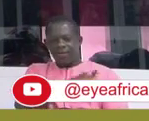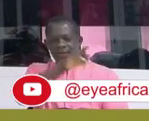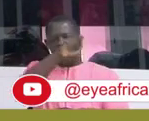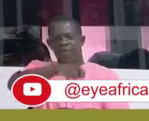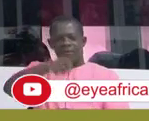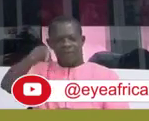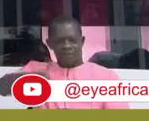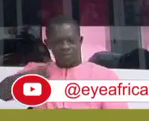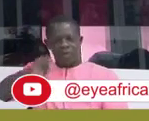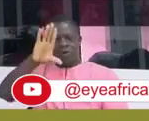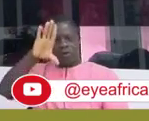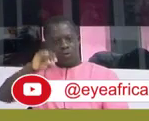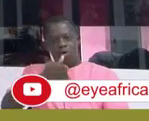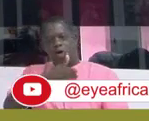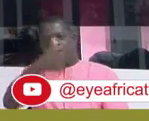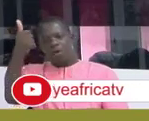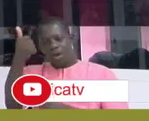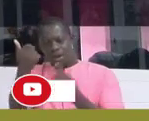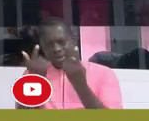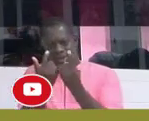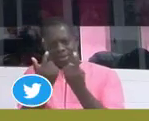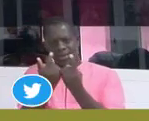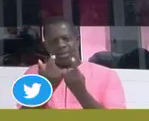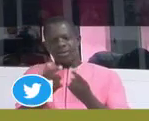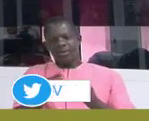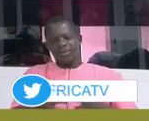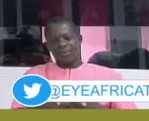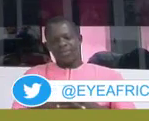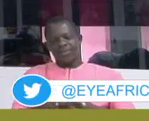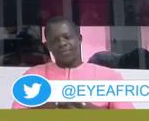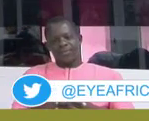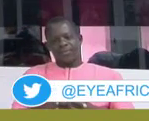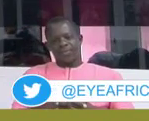left farming to go and do something else?